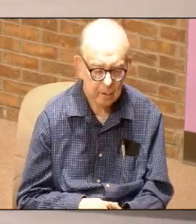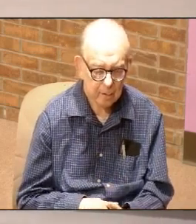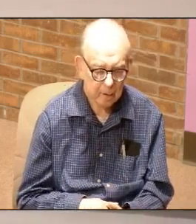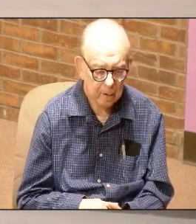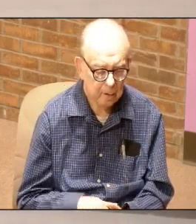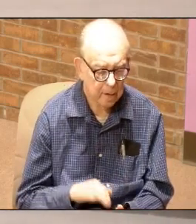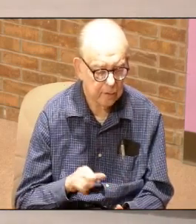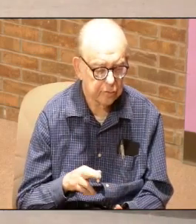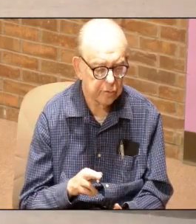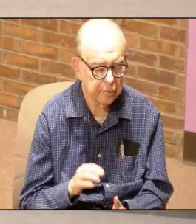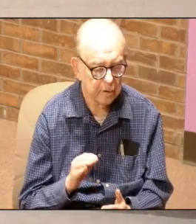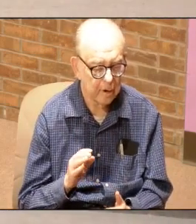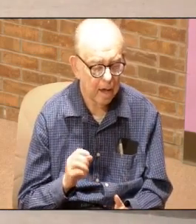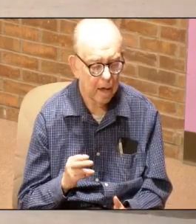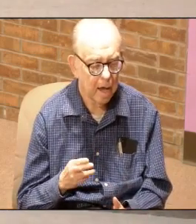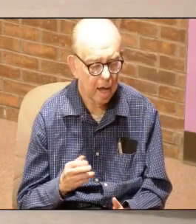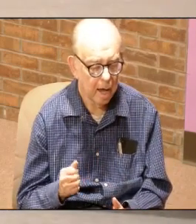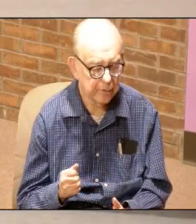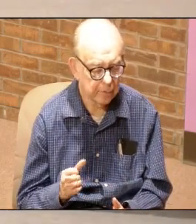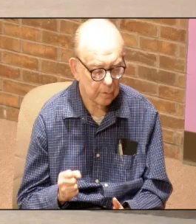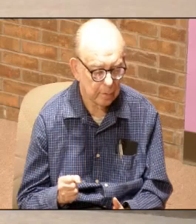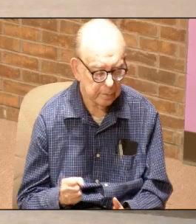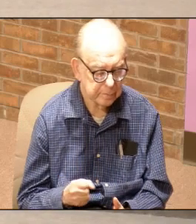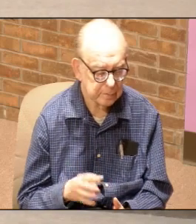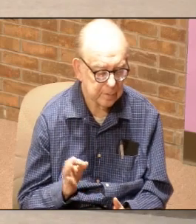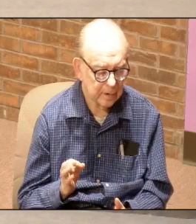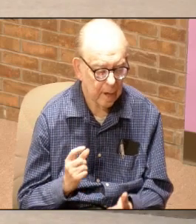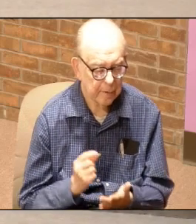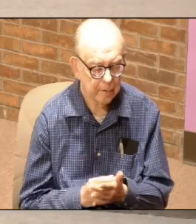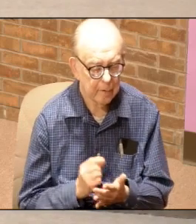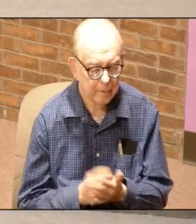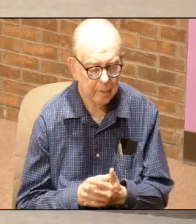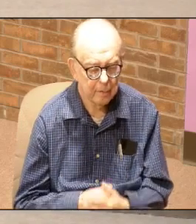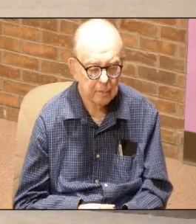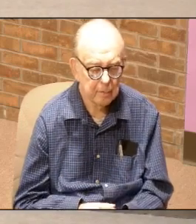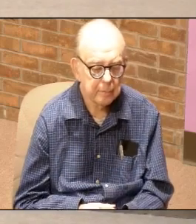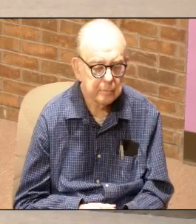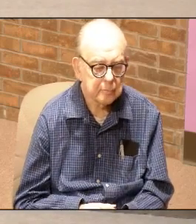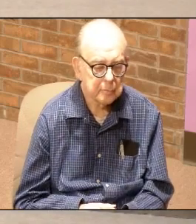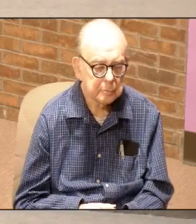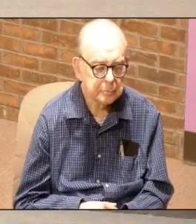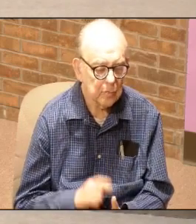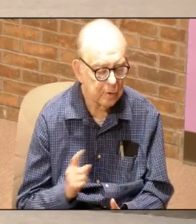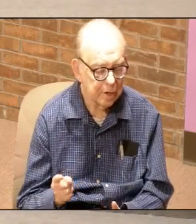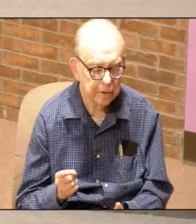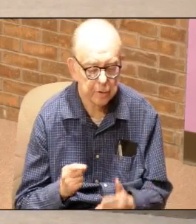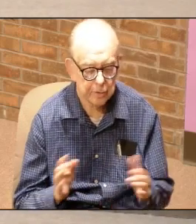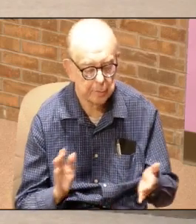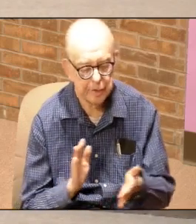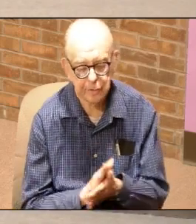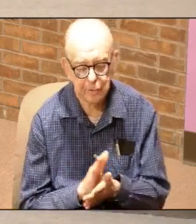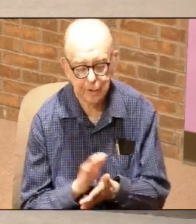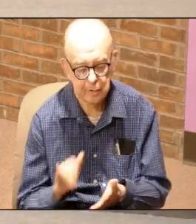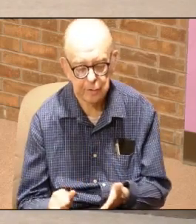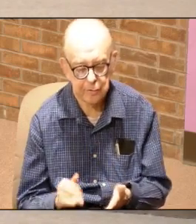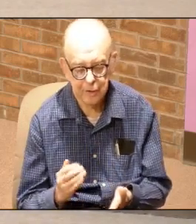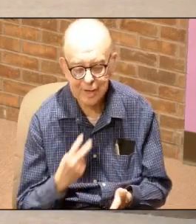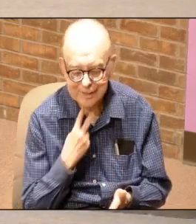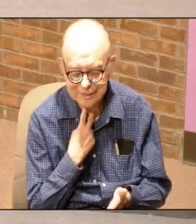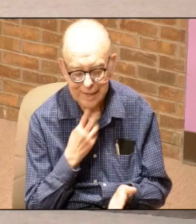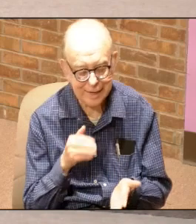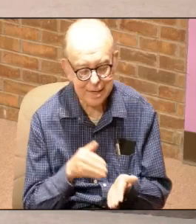in junior high back then, ninth grade was junior high. You didn't go to the big kid school yet. You were stuck in the middle, you know.